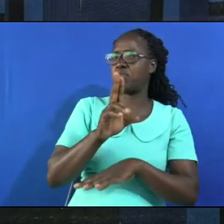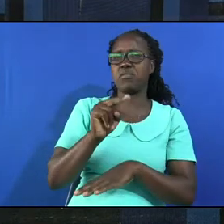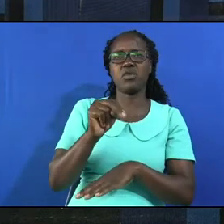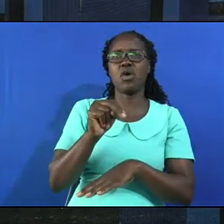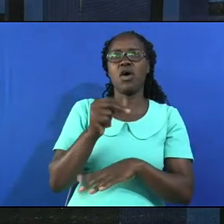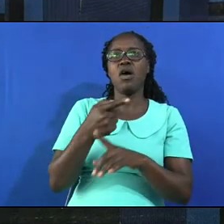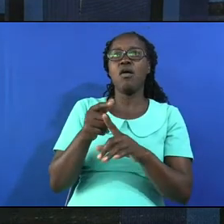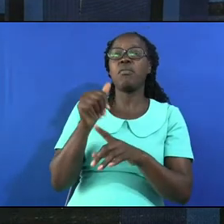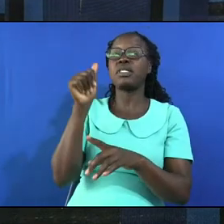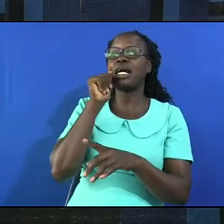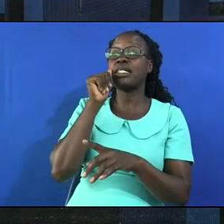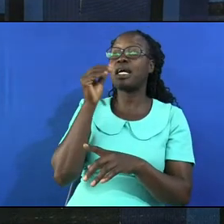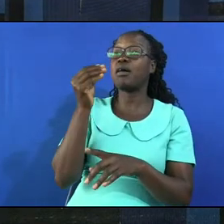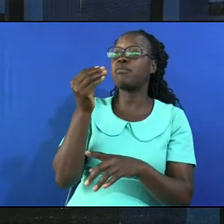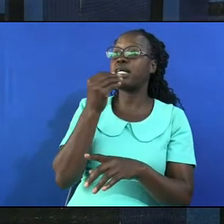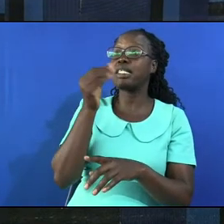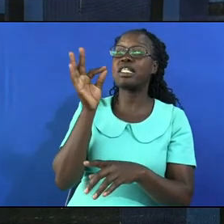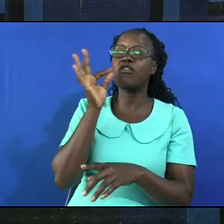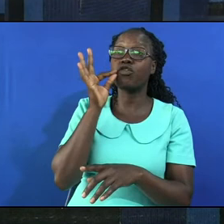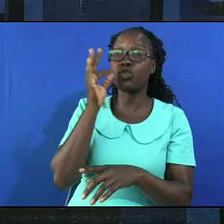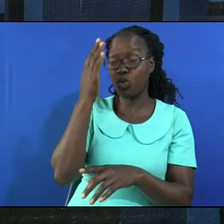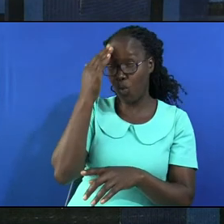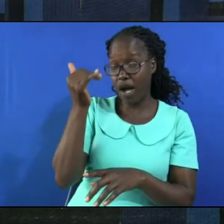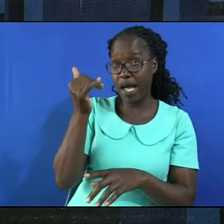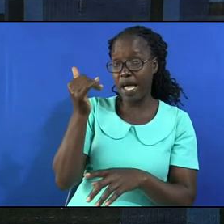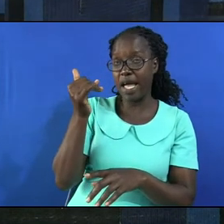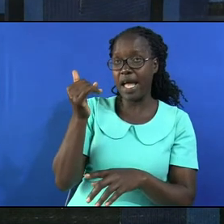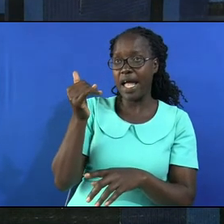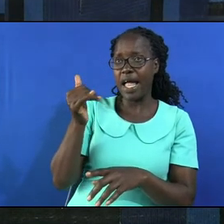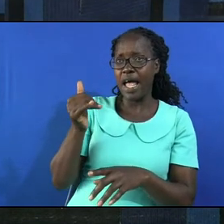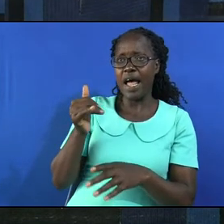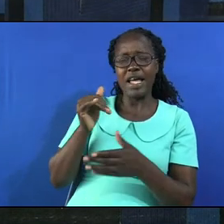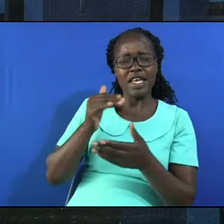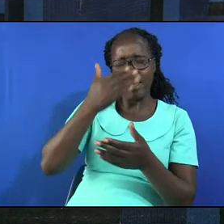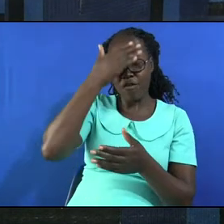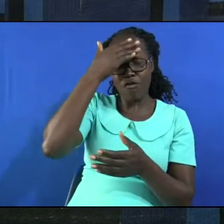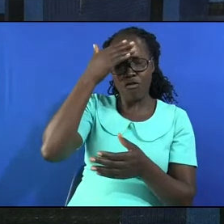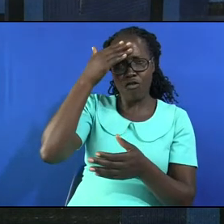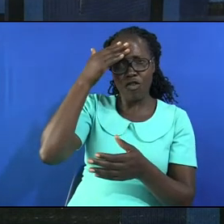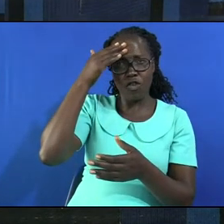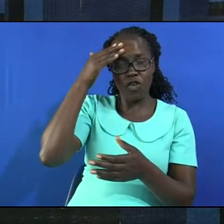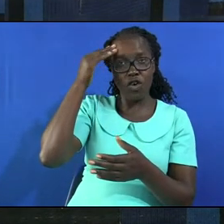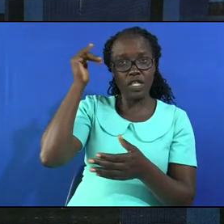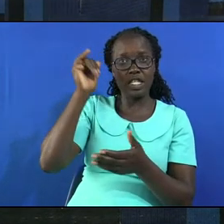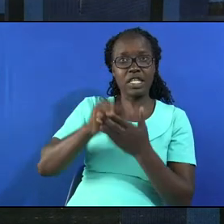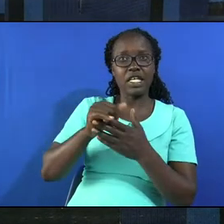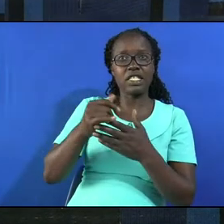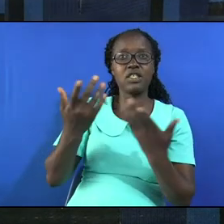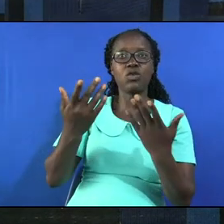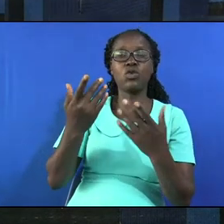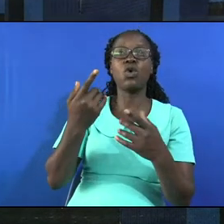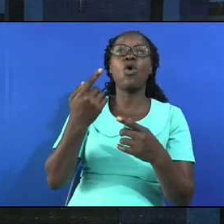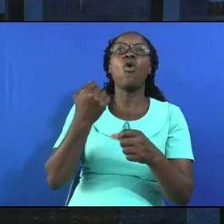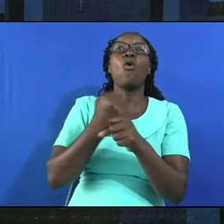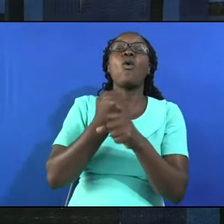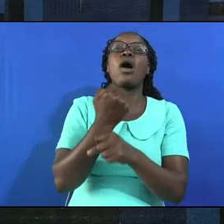Adam ate the forbidden fruit because he forgot that he could operate